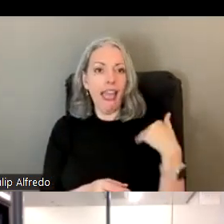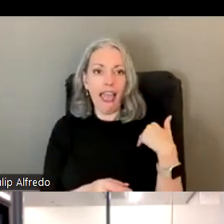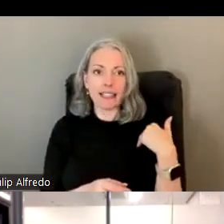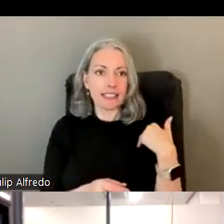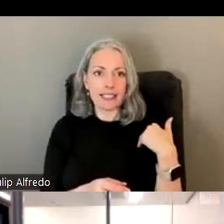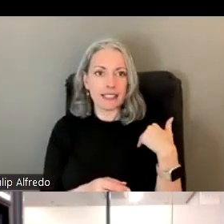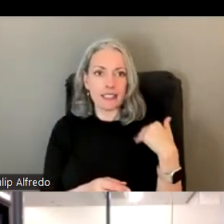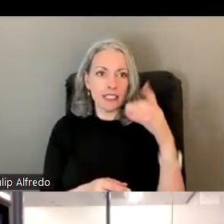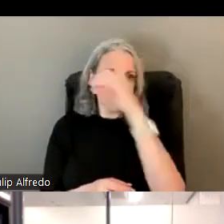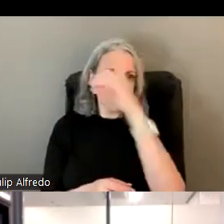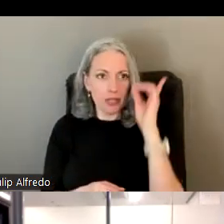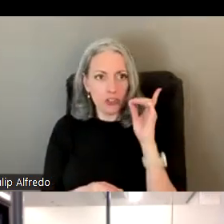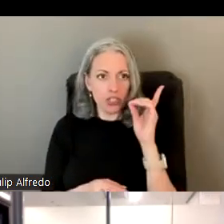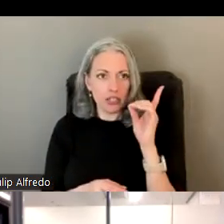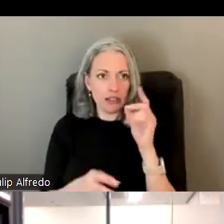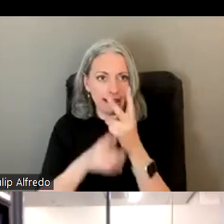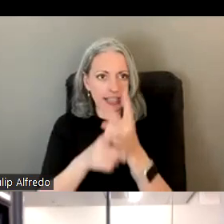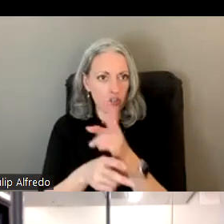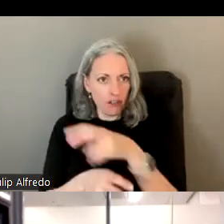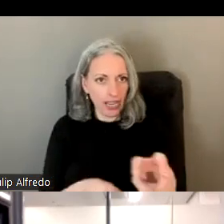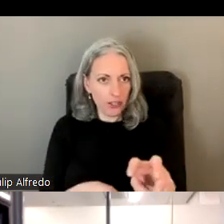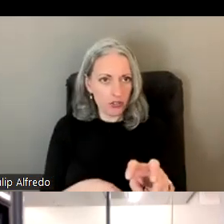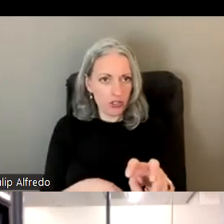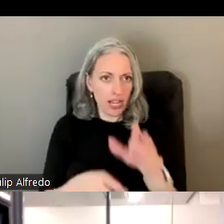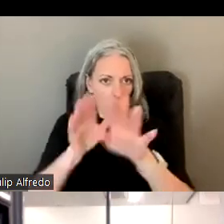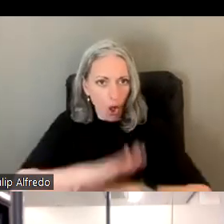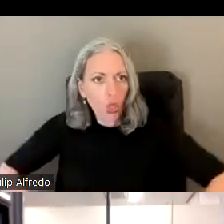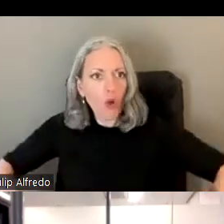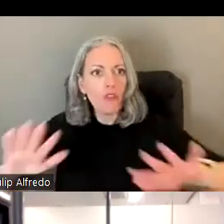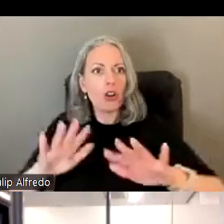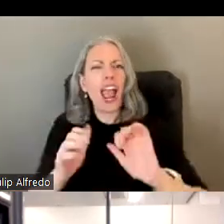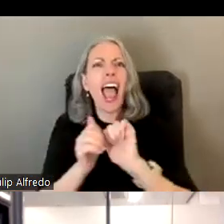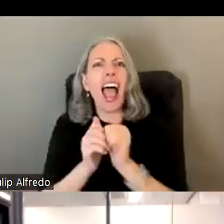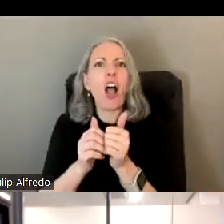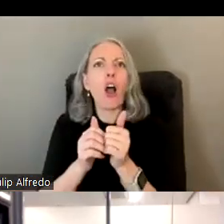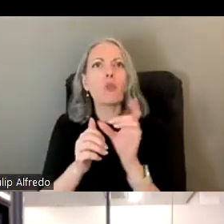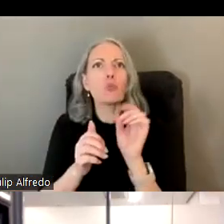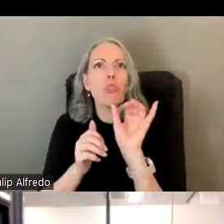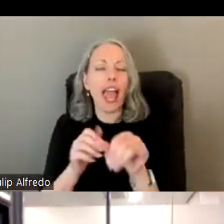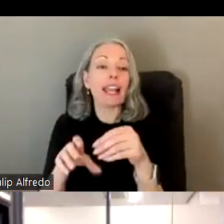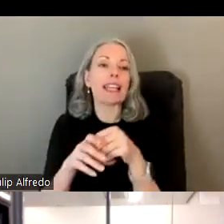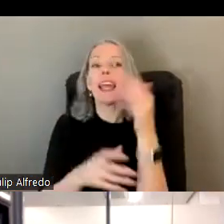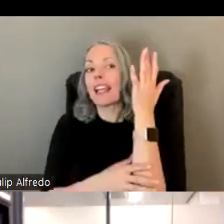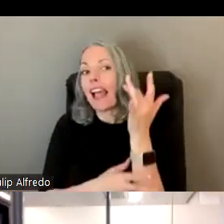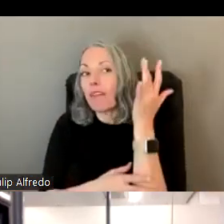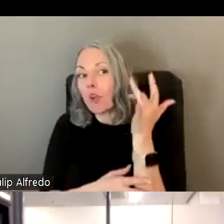within, every county within their aging network. Like, how do we do something like that in California? So I think so it's not necessarily, it's